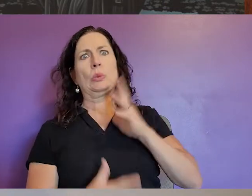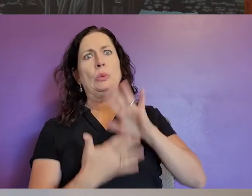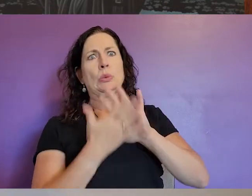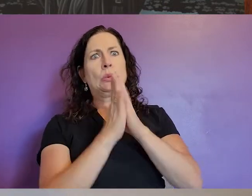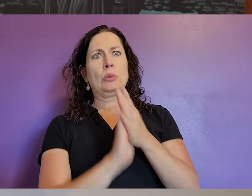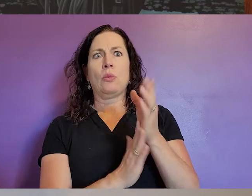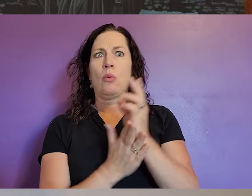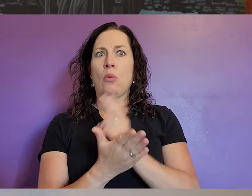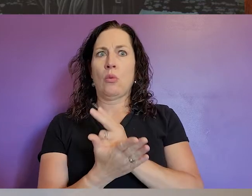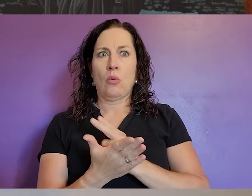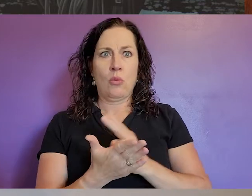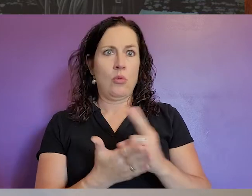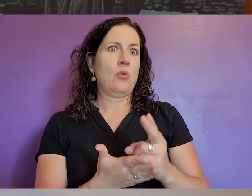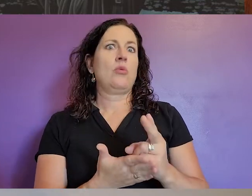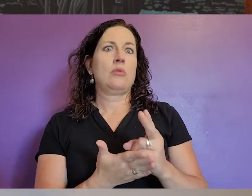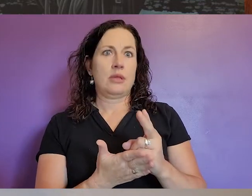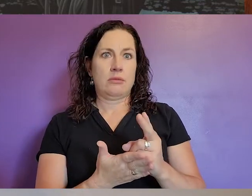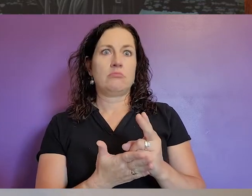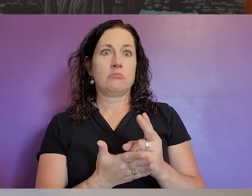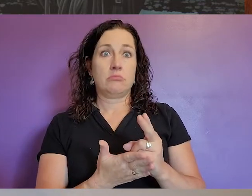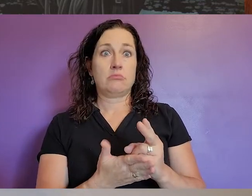is sanctified.